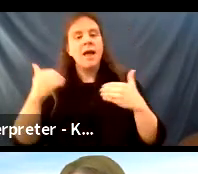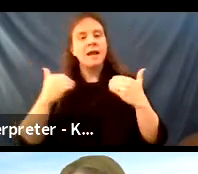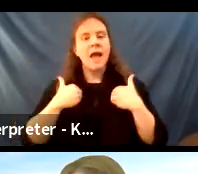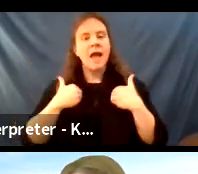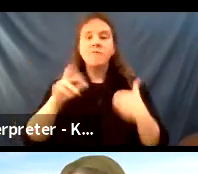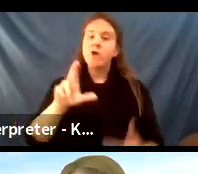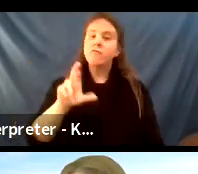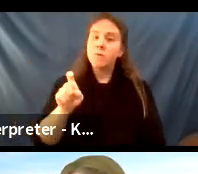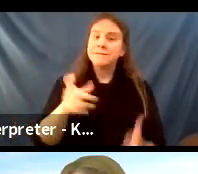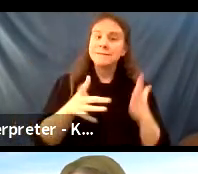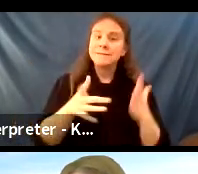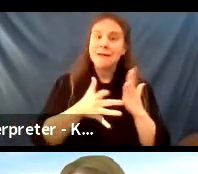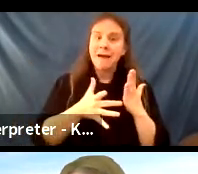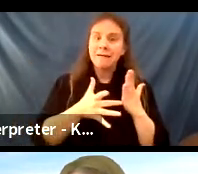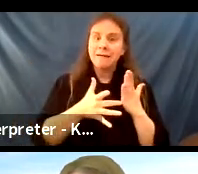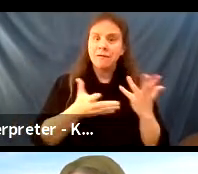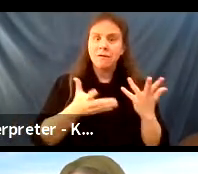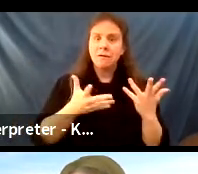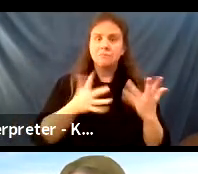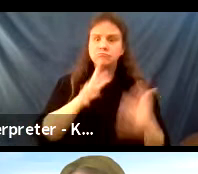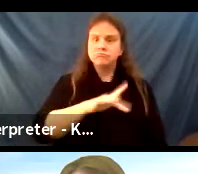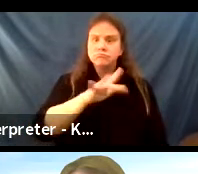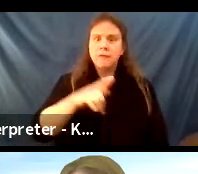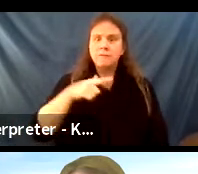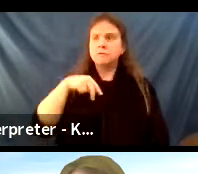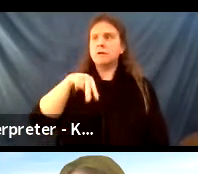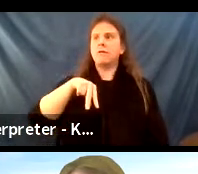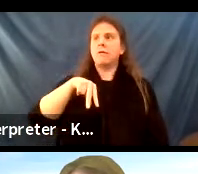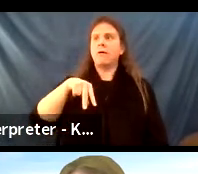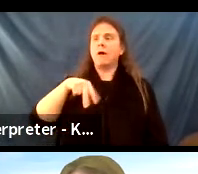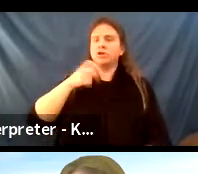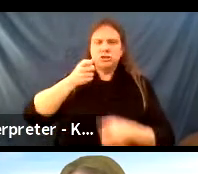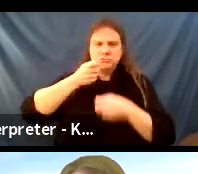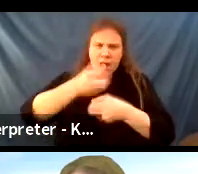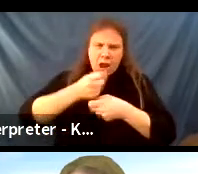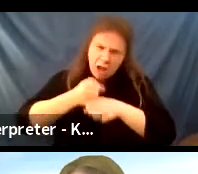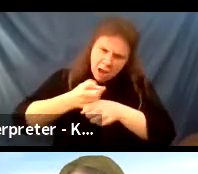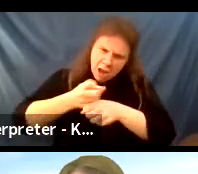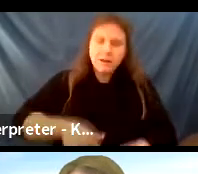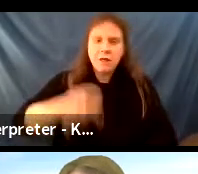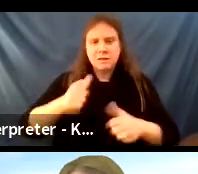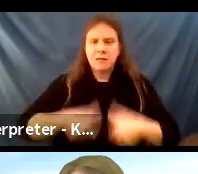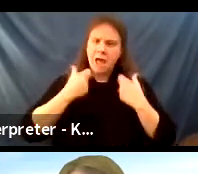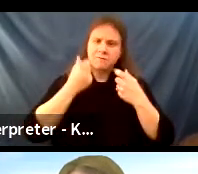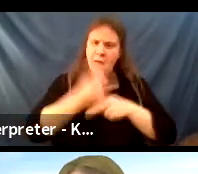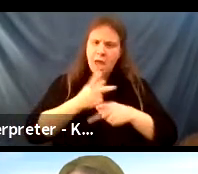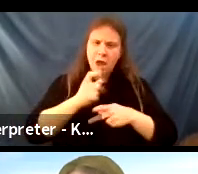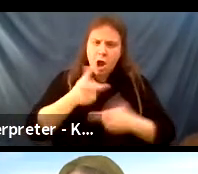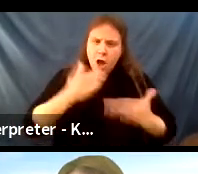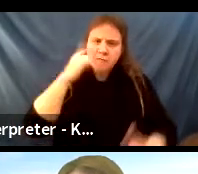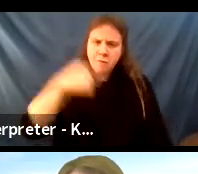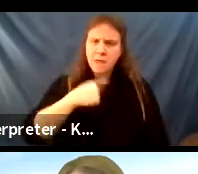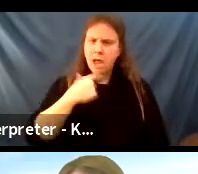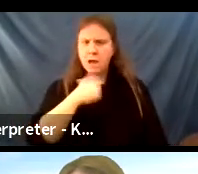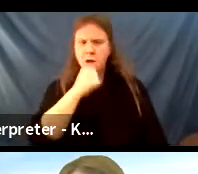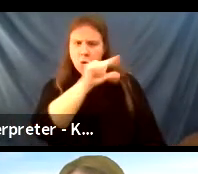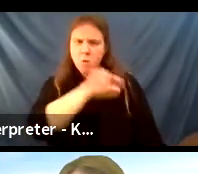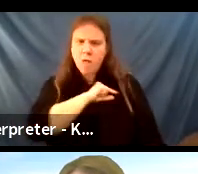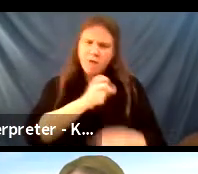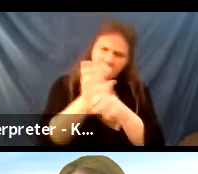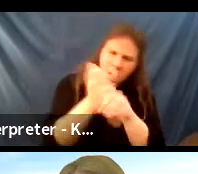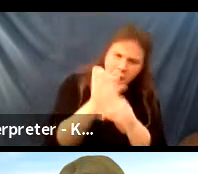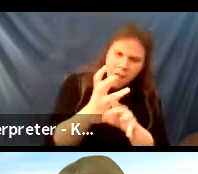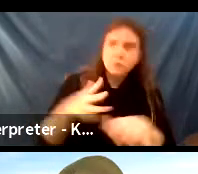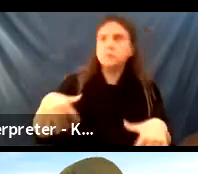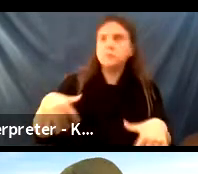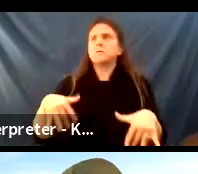with someone, you know, screaming at them, really angry that, you know, this life-saving care isn't going to be offered to them. So we really do think that needs to be a guiding principle